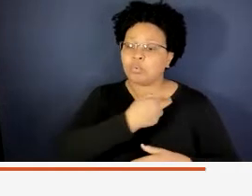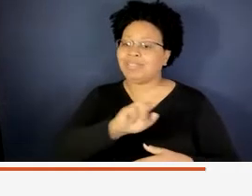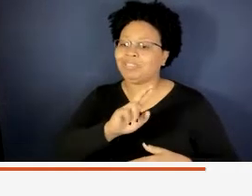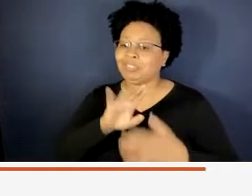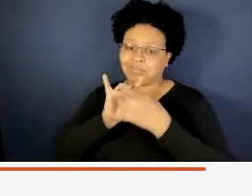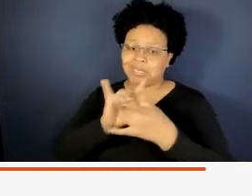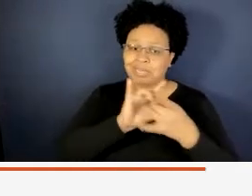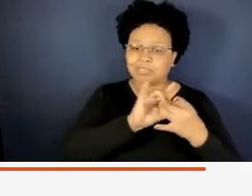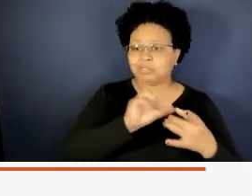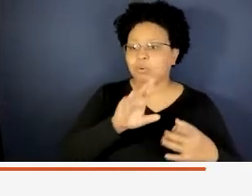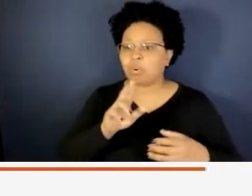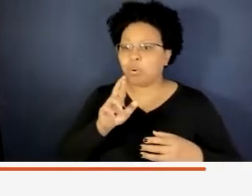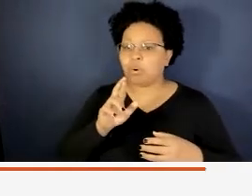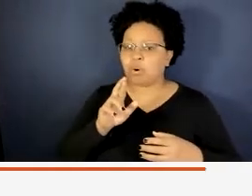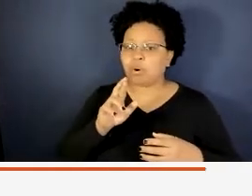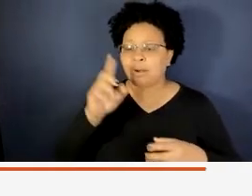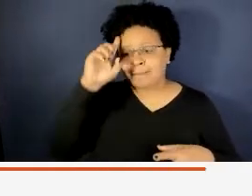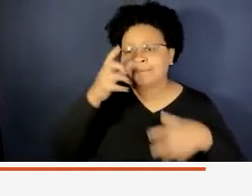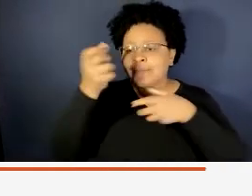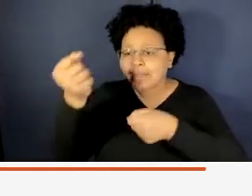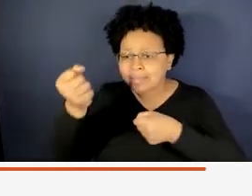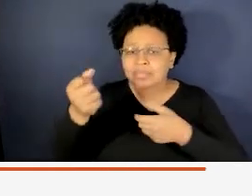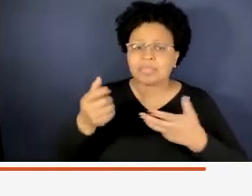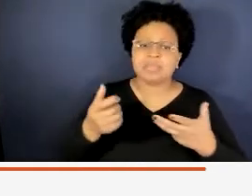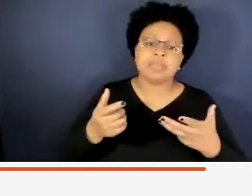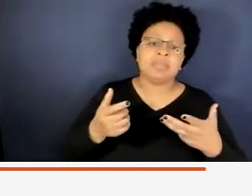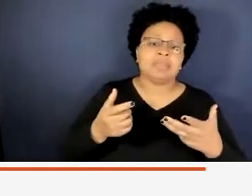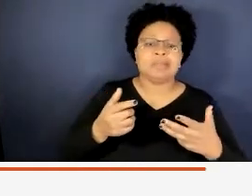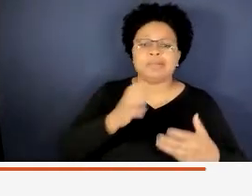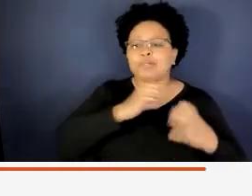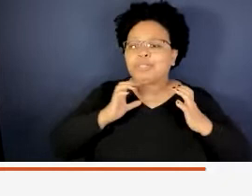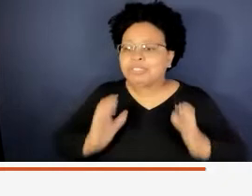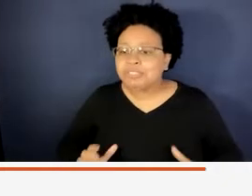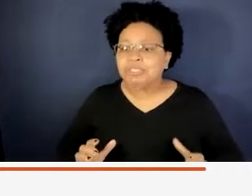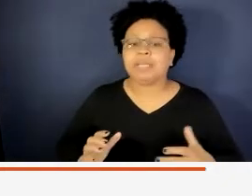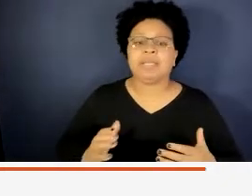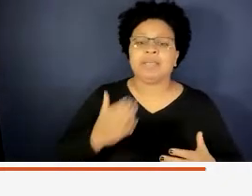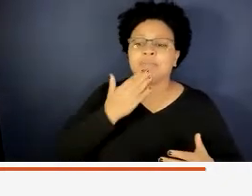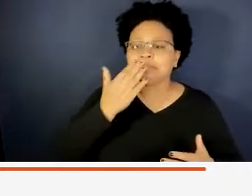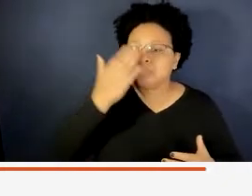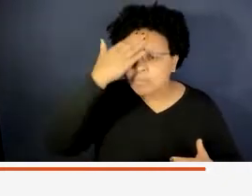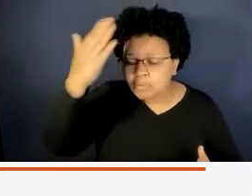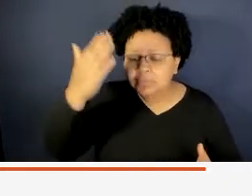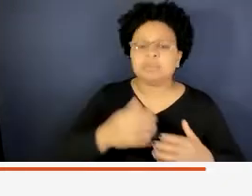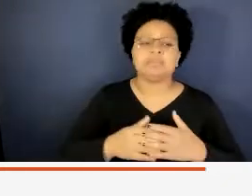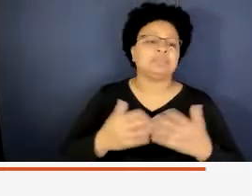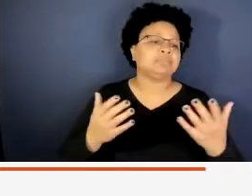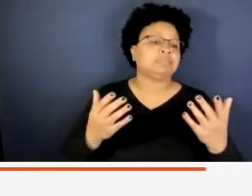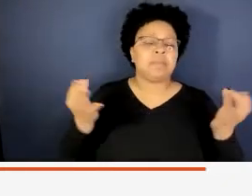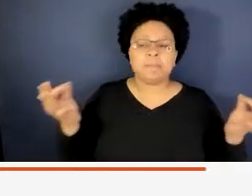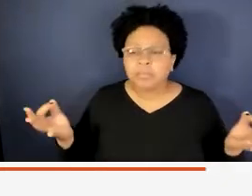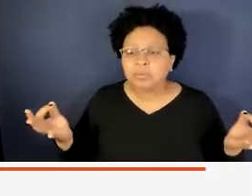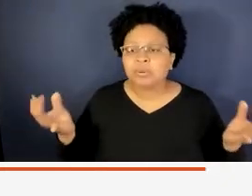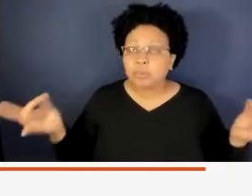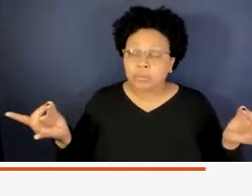affiliation or faith persuasion is, whether you're Christian, Jewish, or Muslim, or Buddhist, or things of that nature. But what happens is when